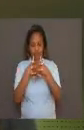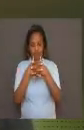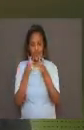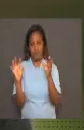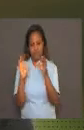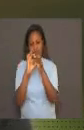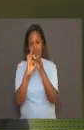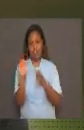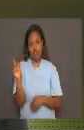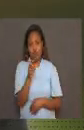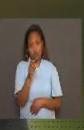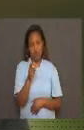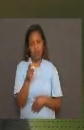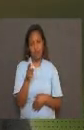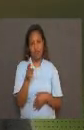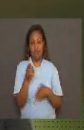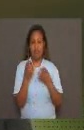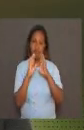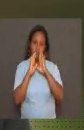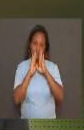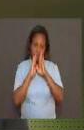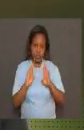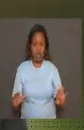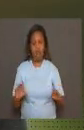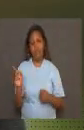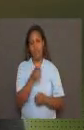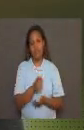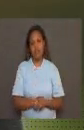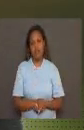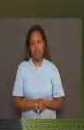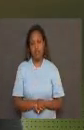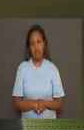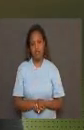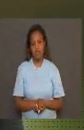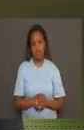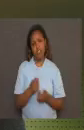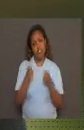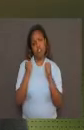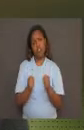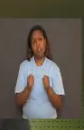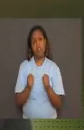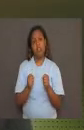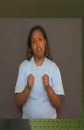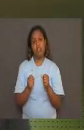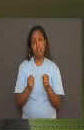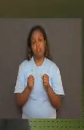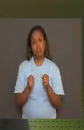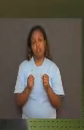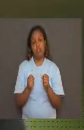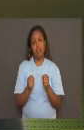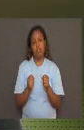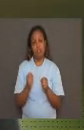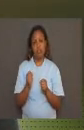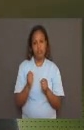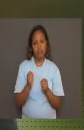can cooperate peacefully. It is possible to avoid